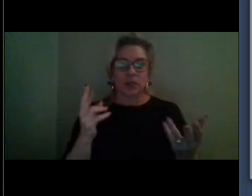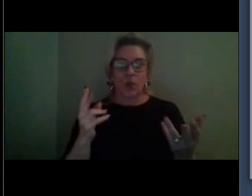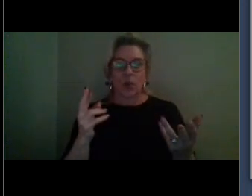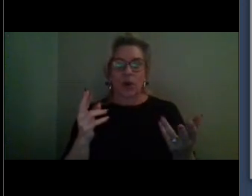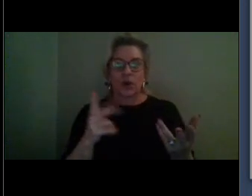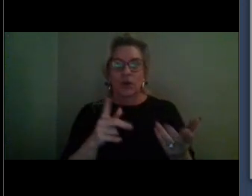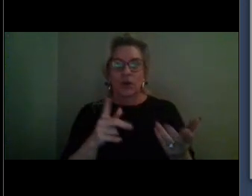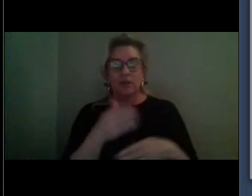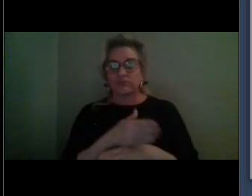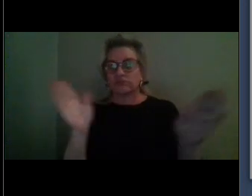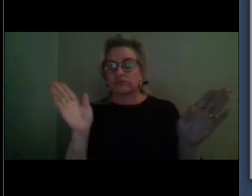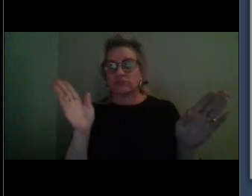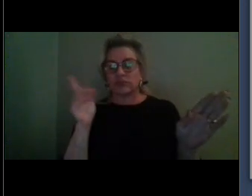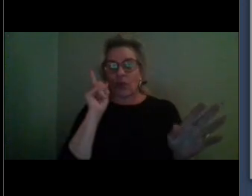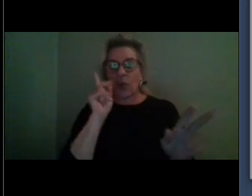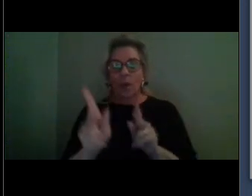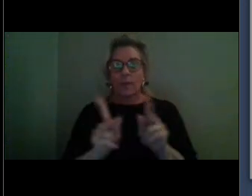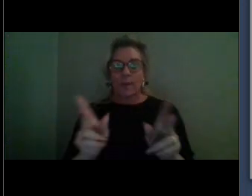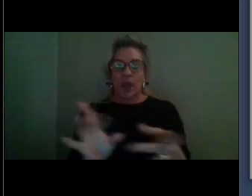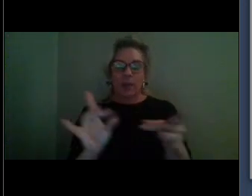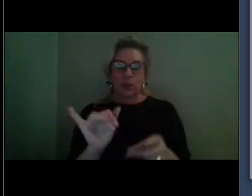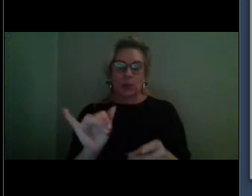up for public comment.